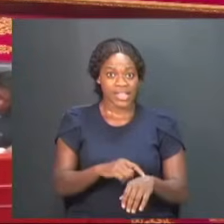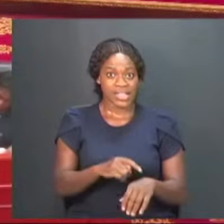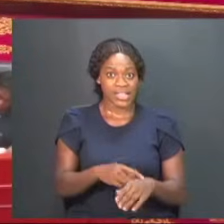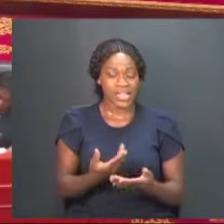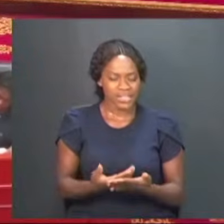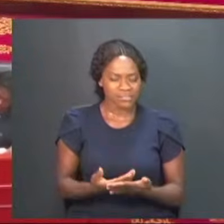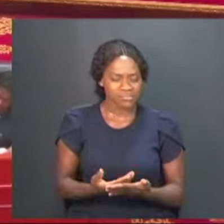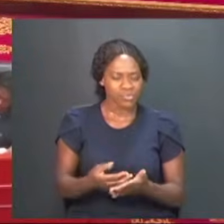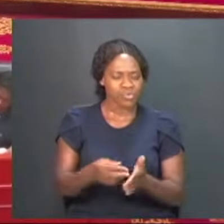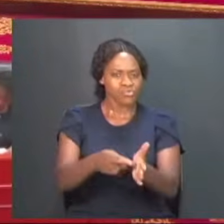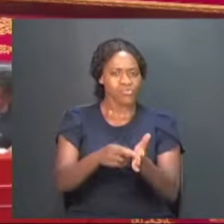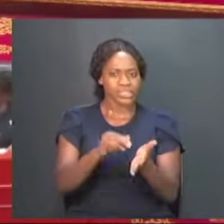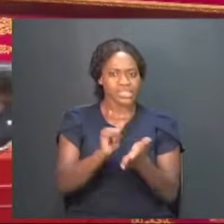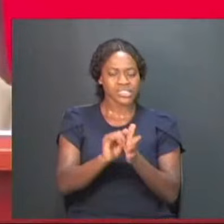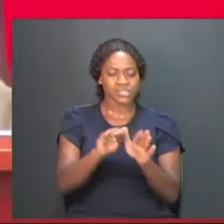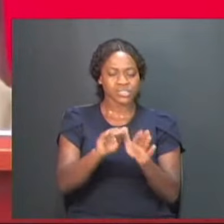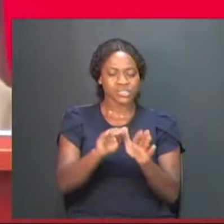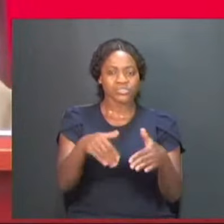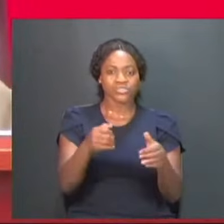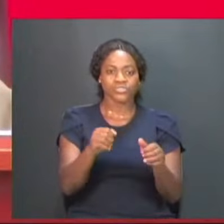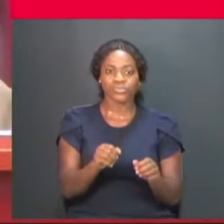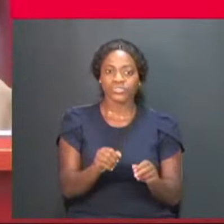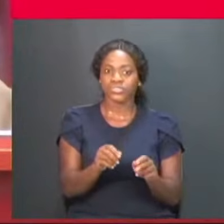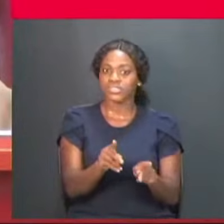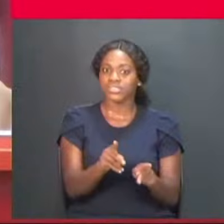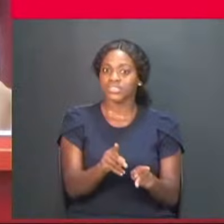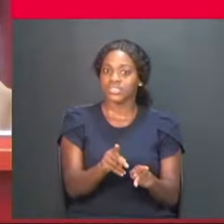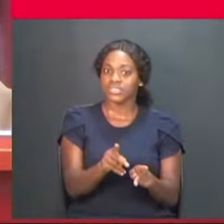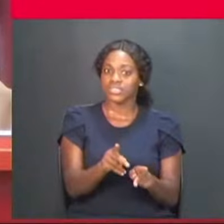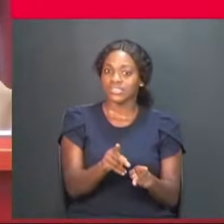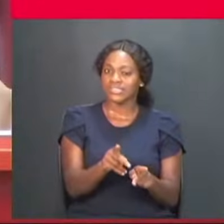for him to be given the opportunity,